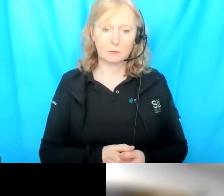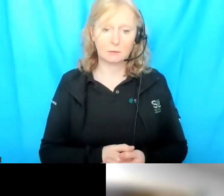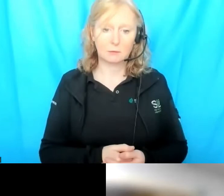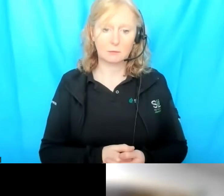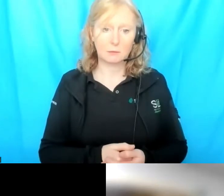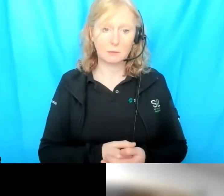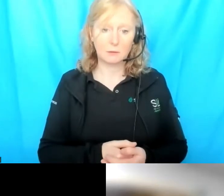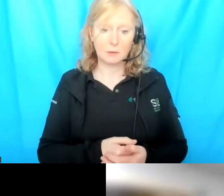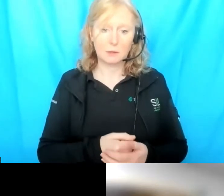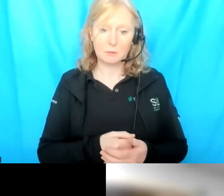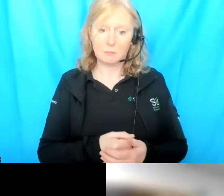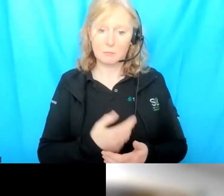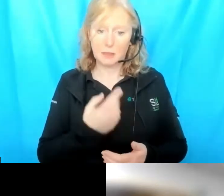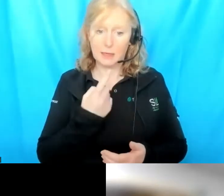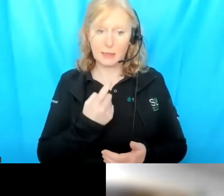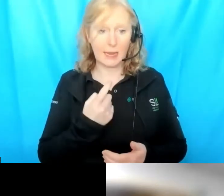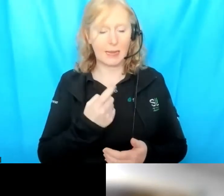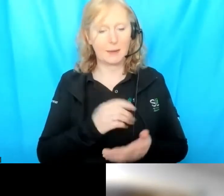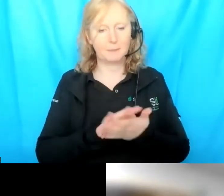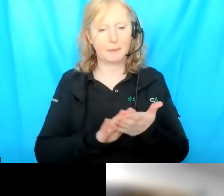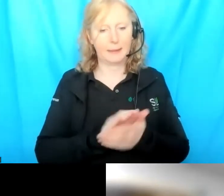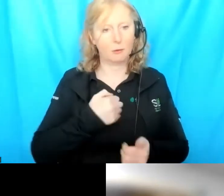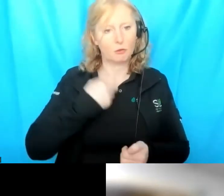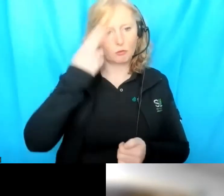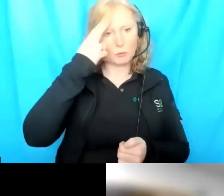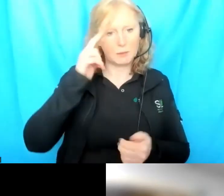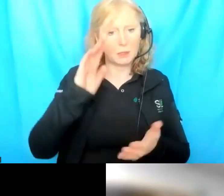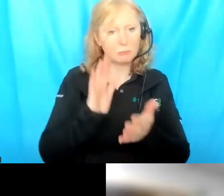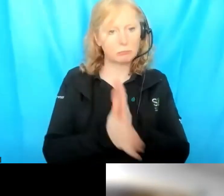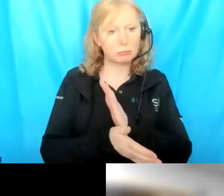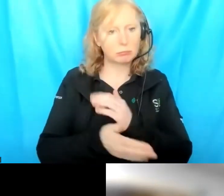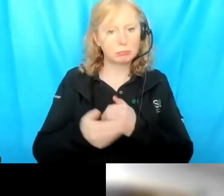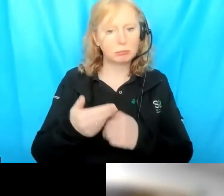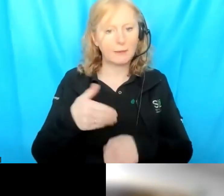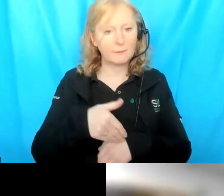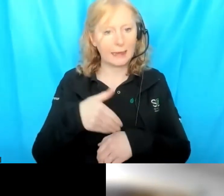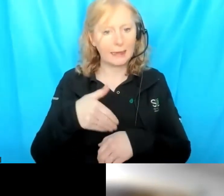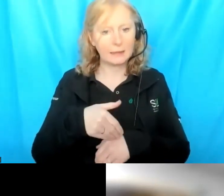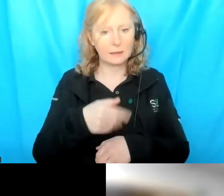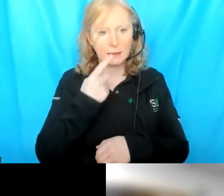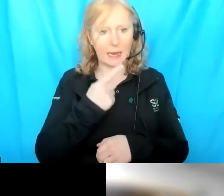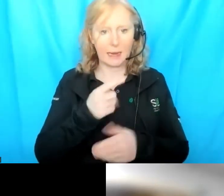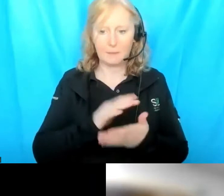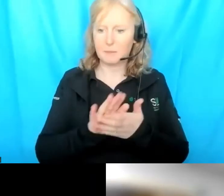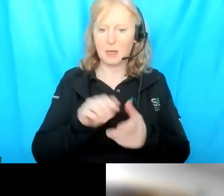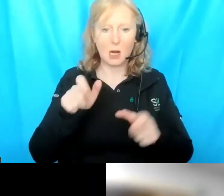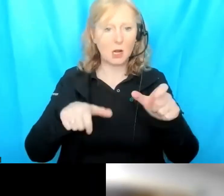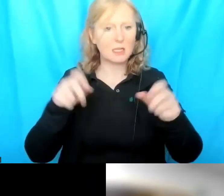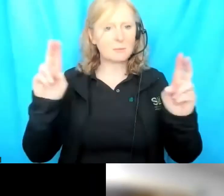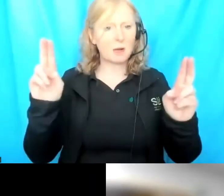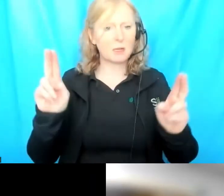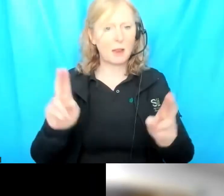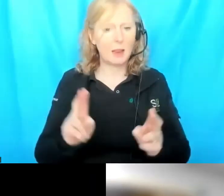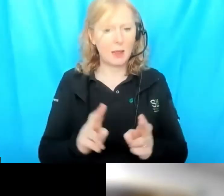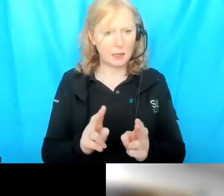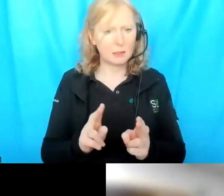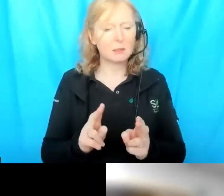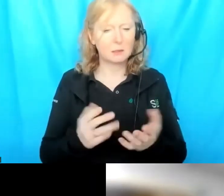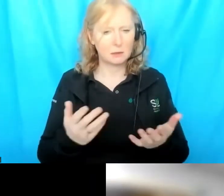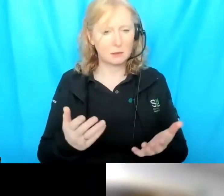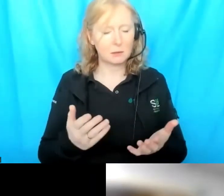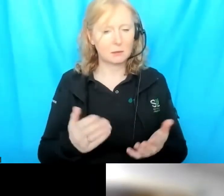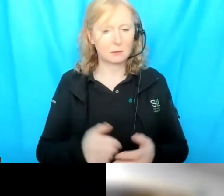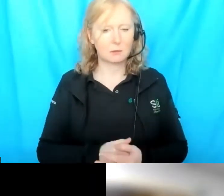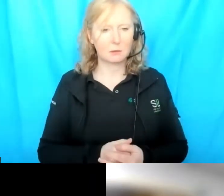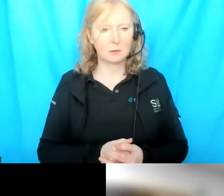business, yeah, negative reputation, loss of customers, and there's potential legal consequences there as well.